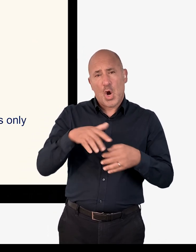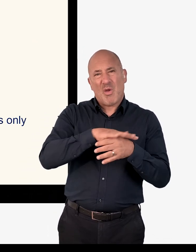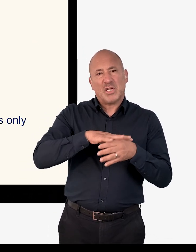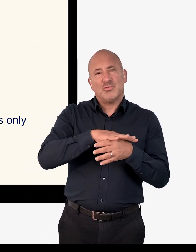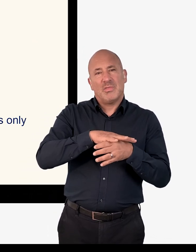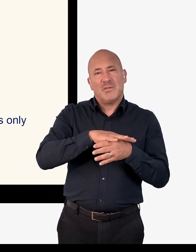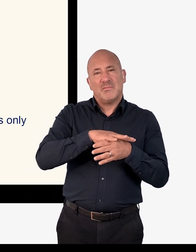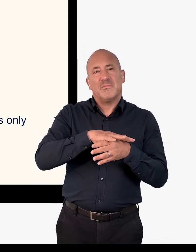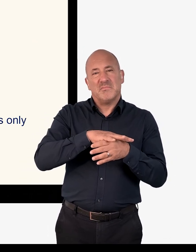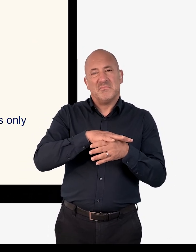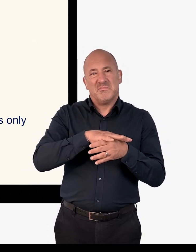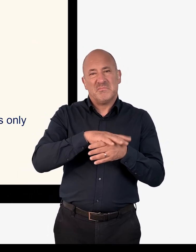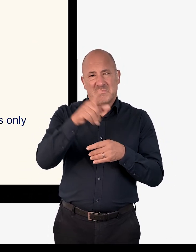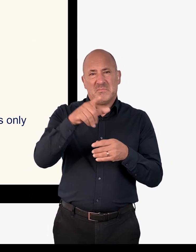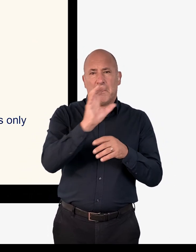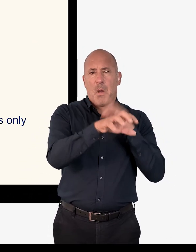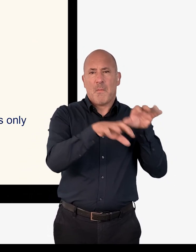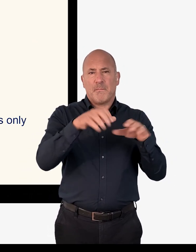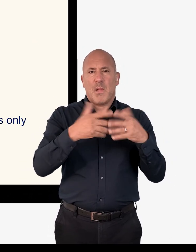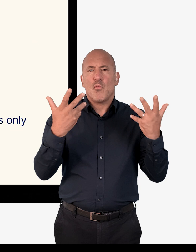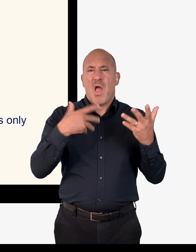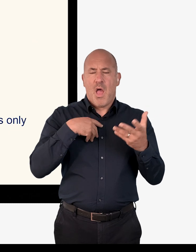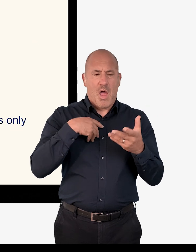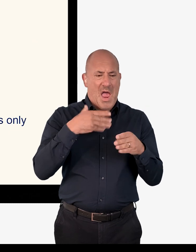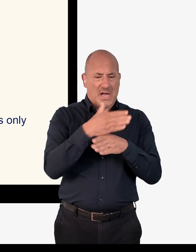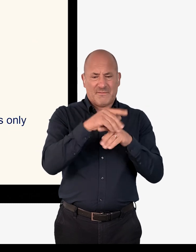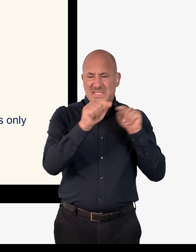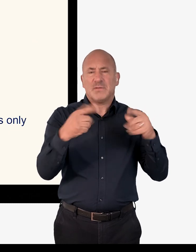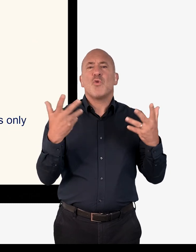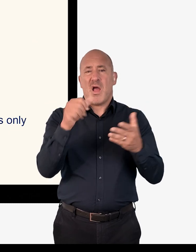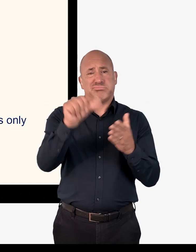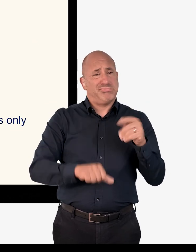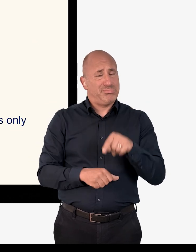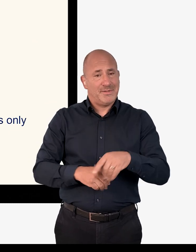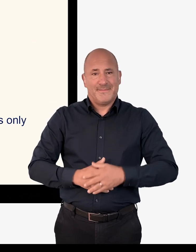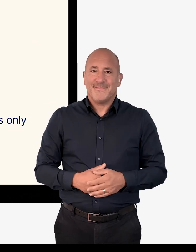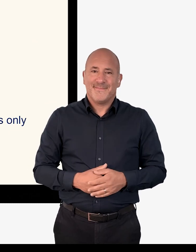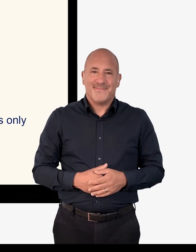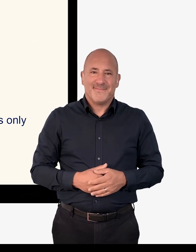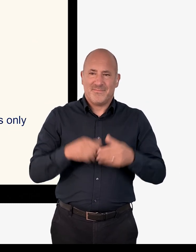Location. List all sites where funded activity will take place.